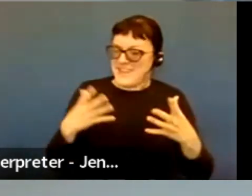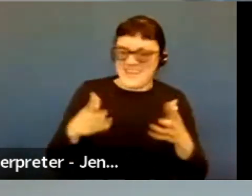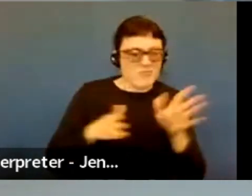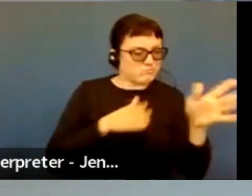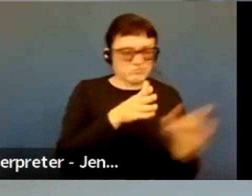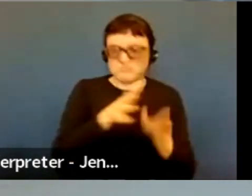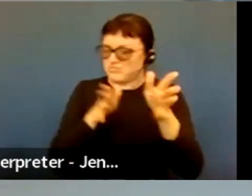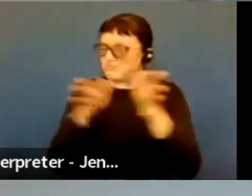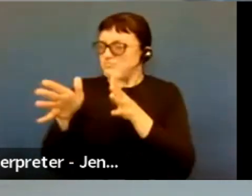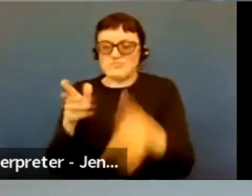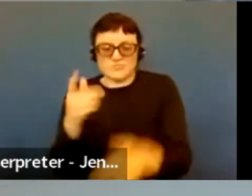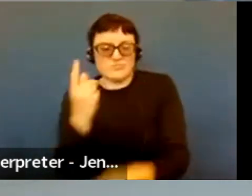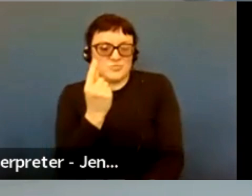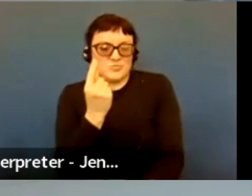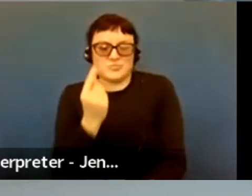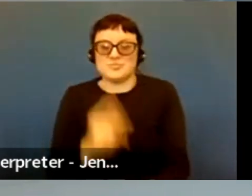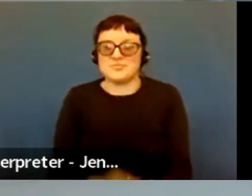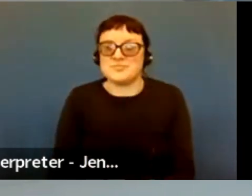different directions.